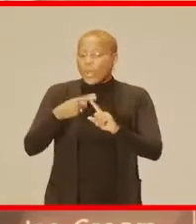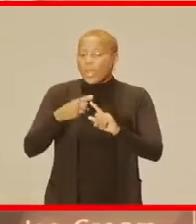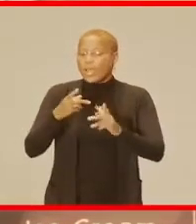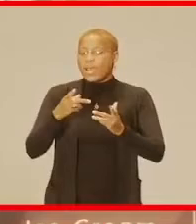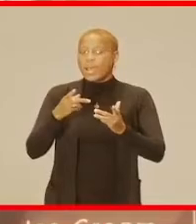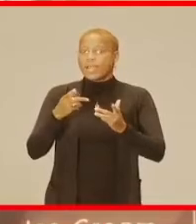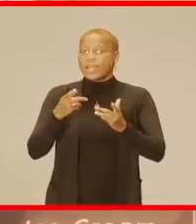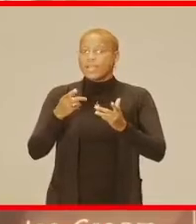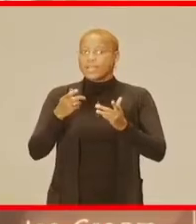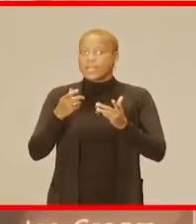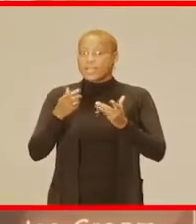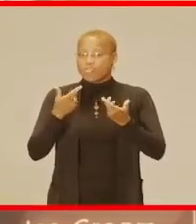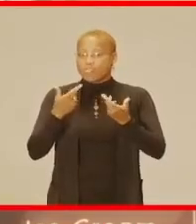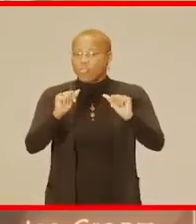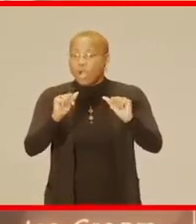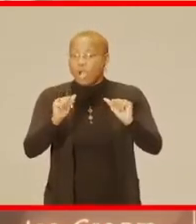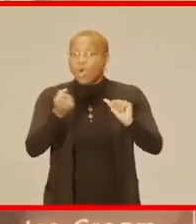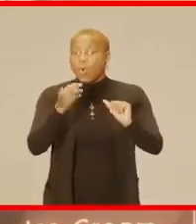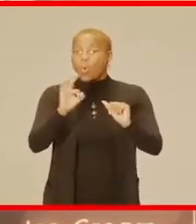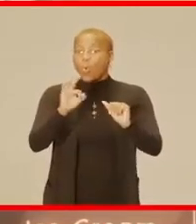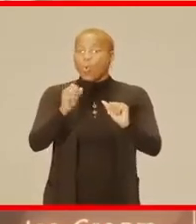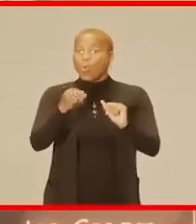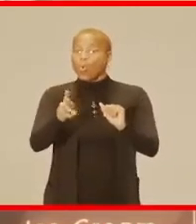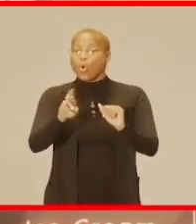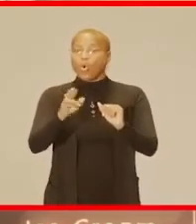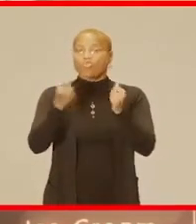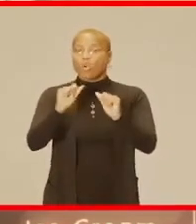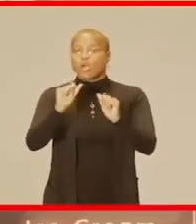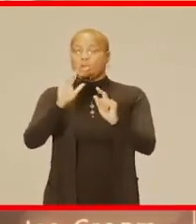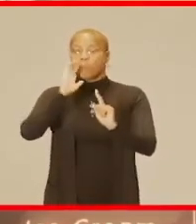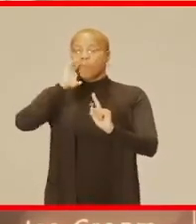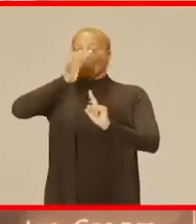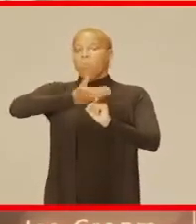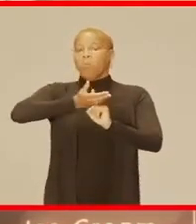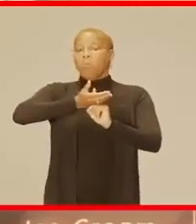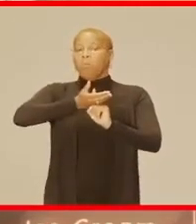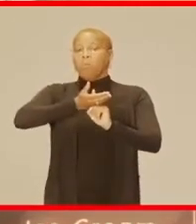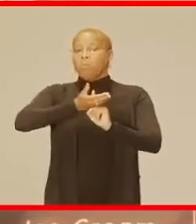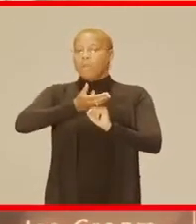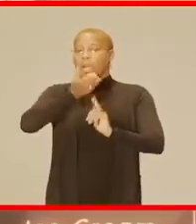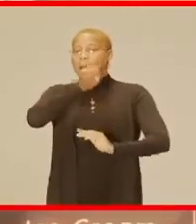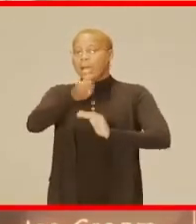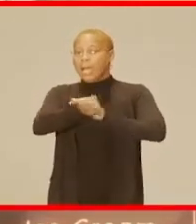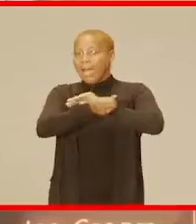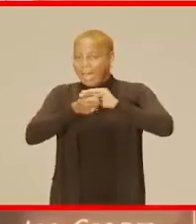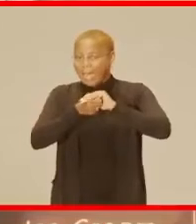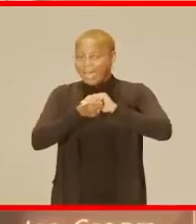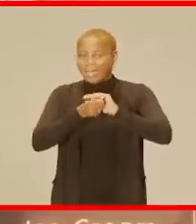if they choose to, hide aspects of their disability.